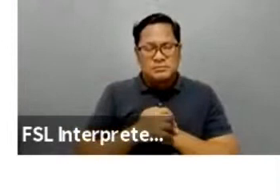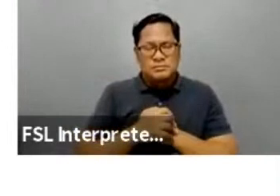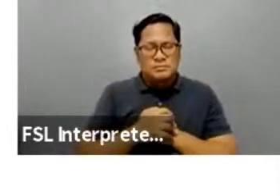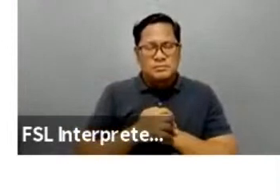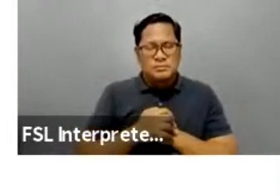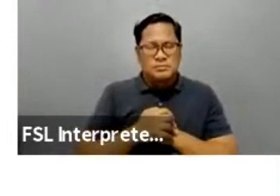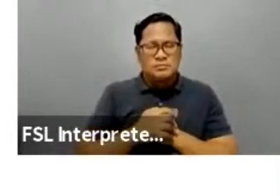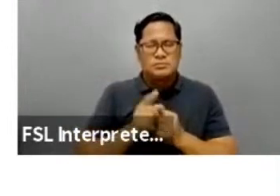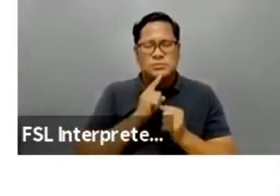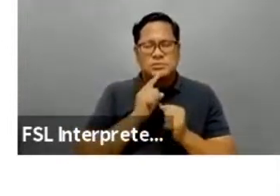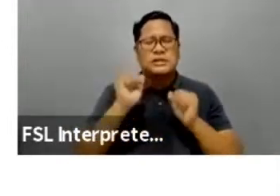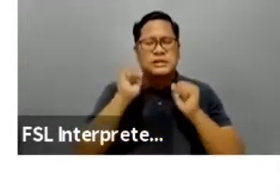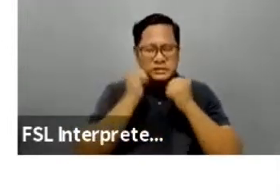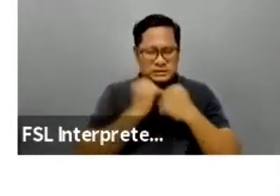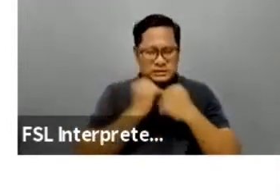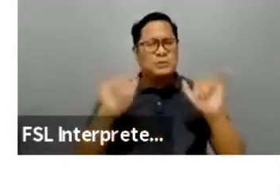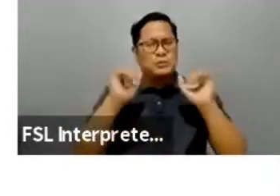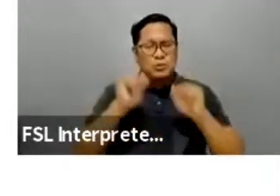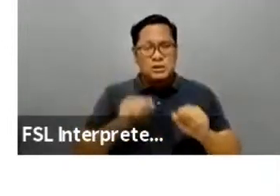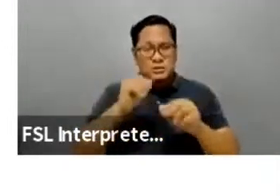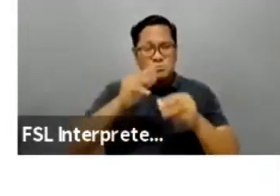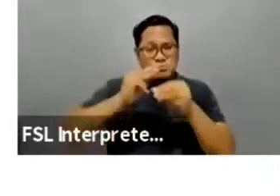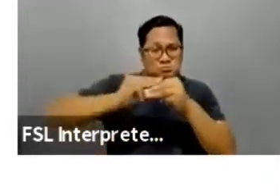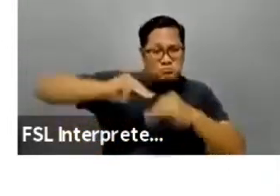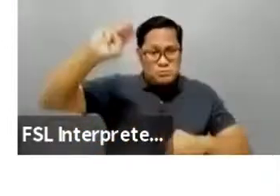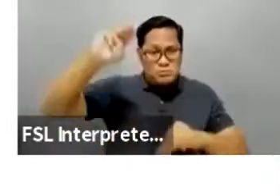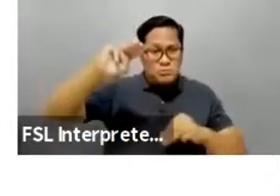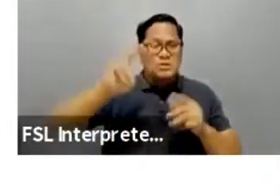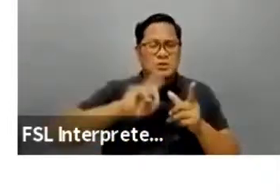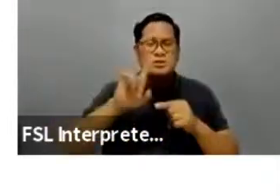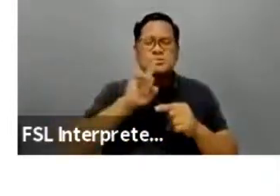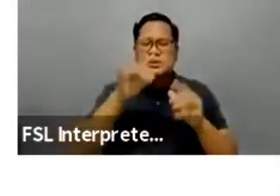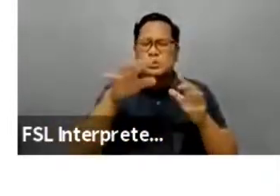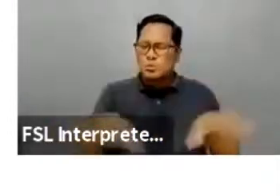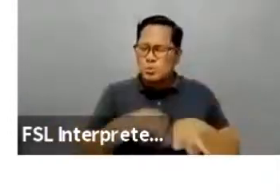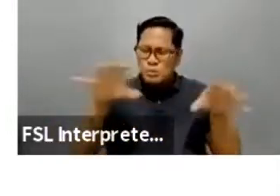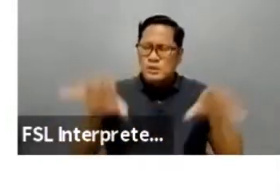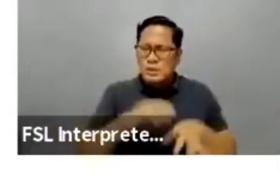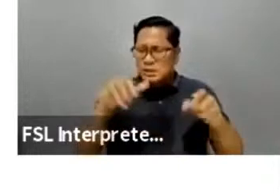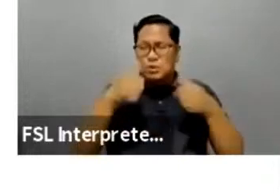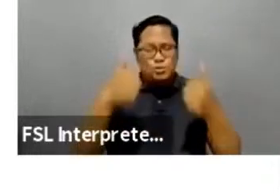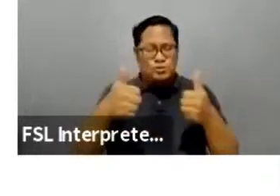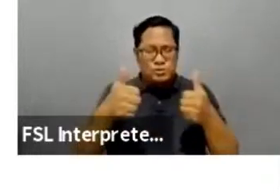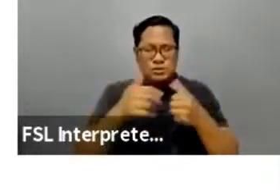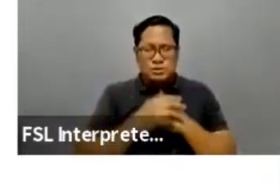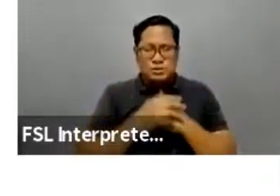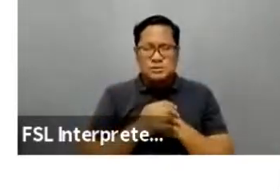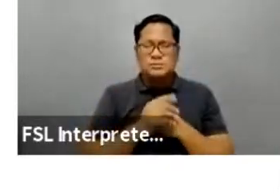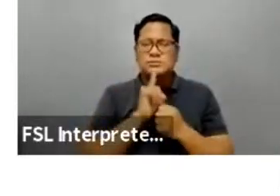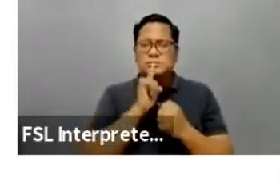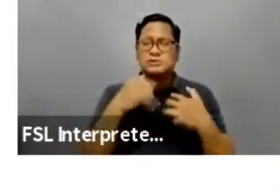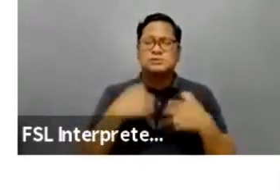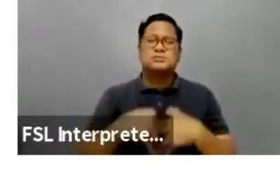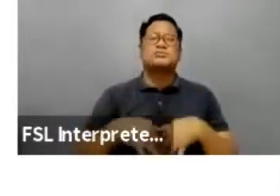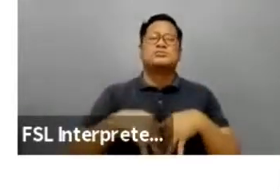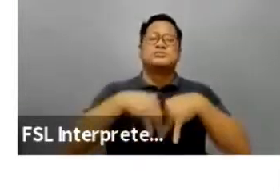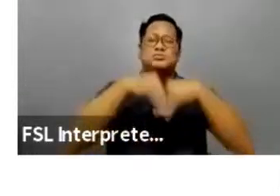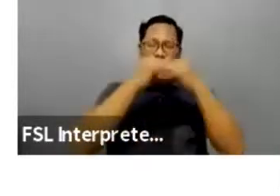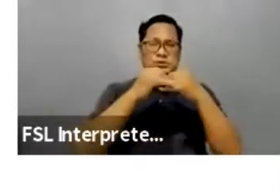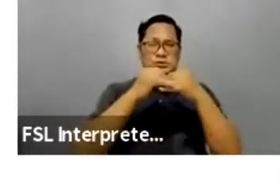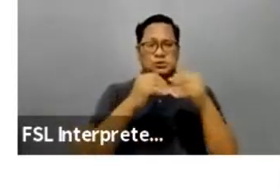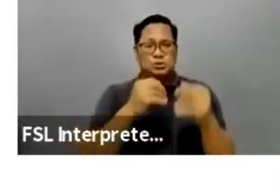you could destabilize it and it doesn't work well. You can build a super duper